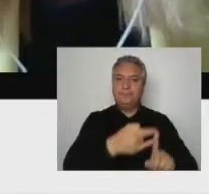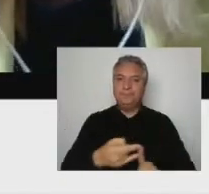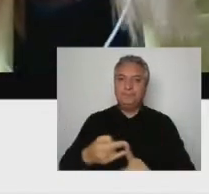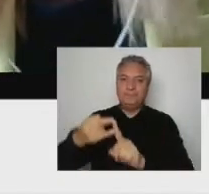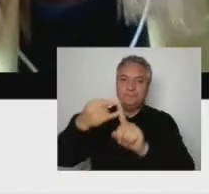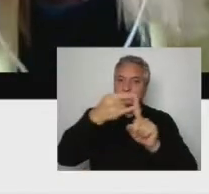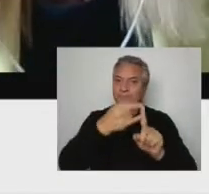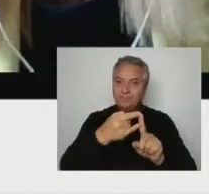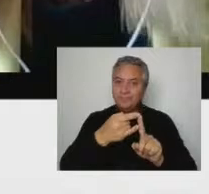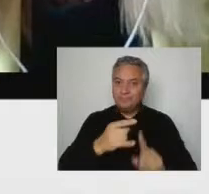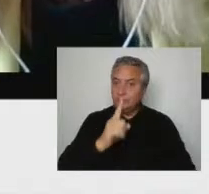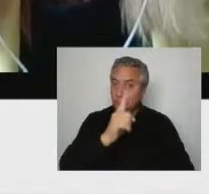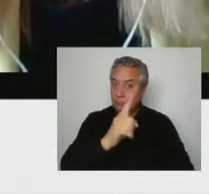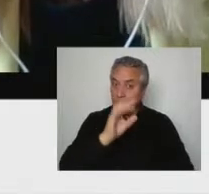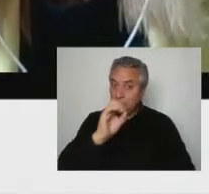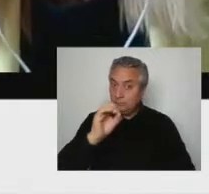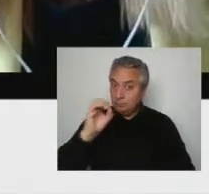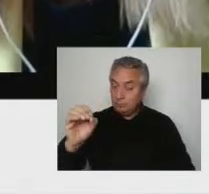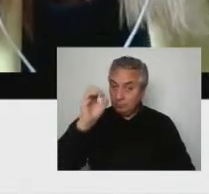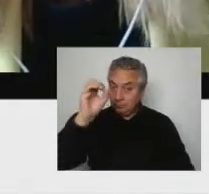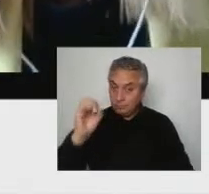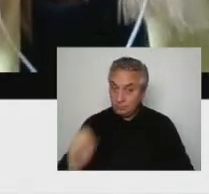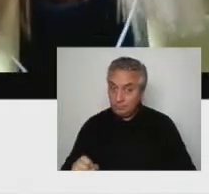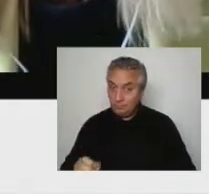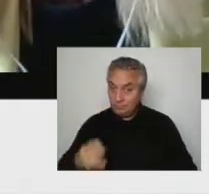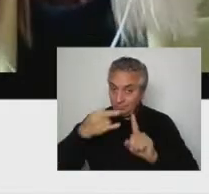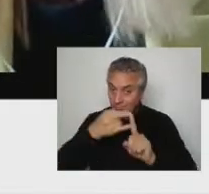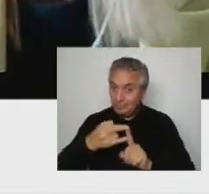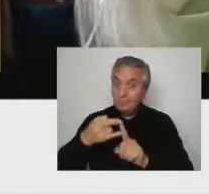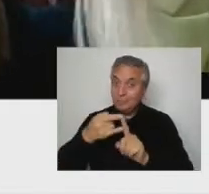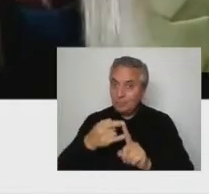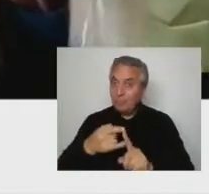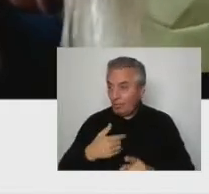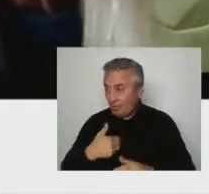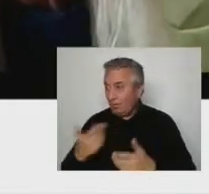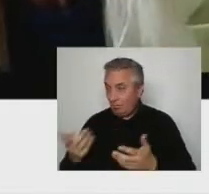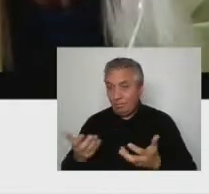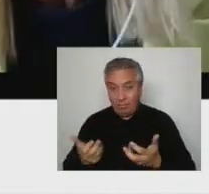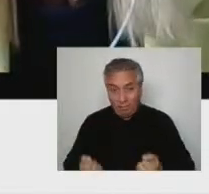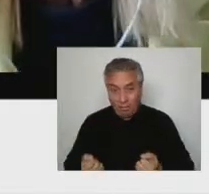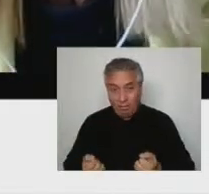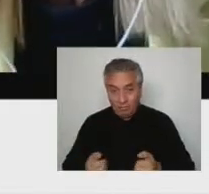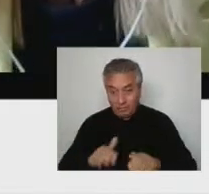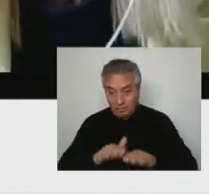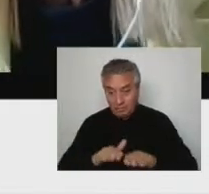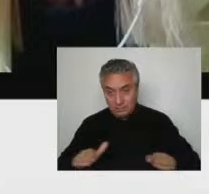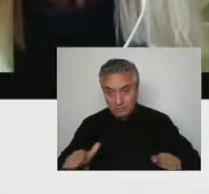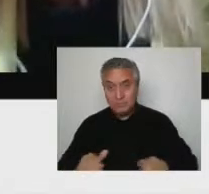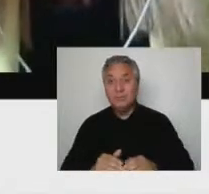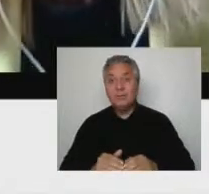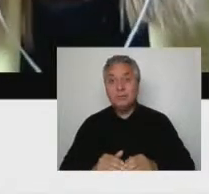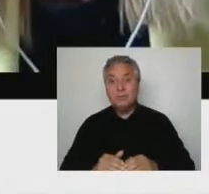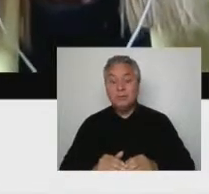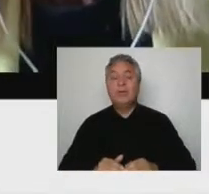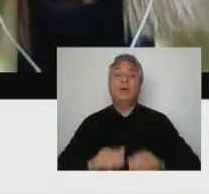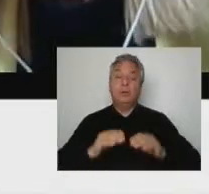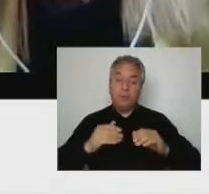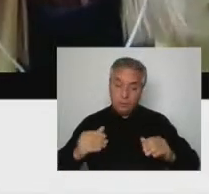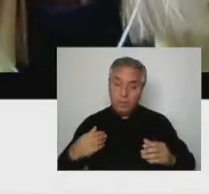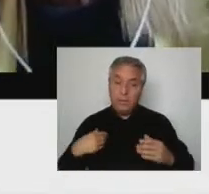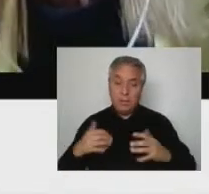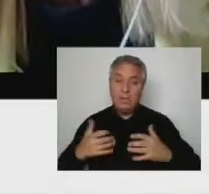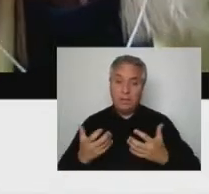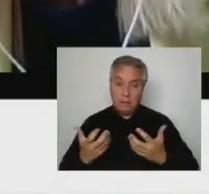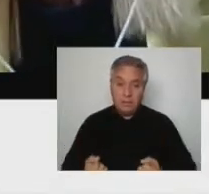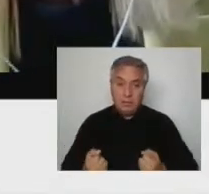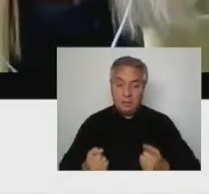prepared through distance training, and we still have children and young people that are not attending school. But to make